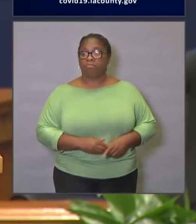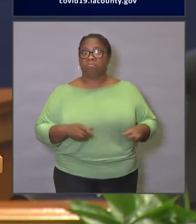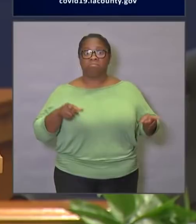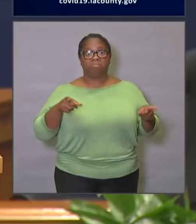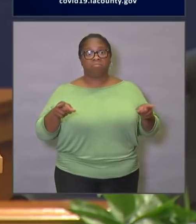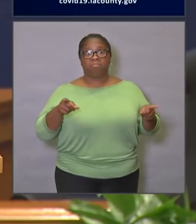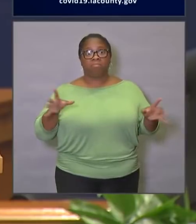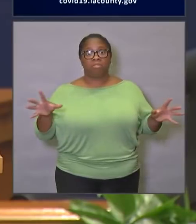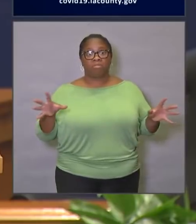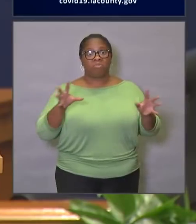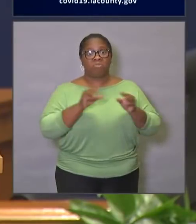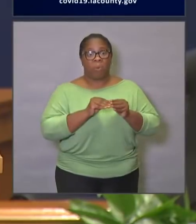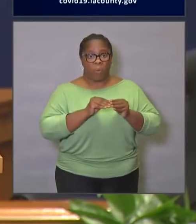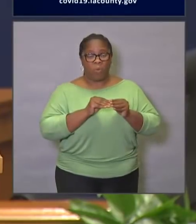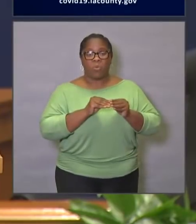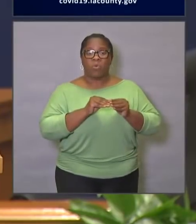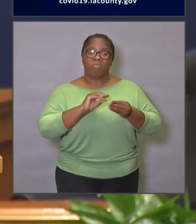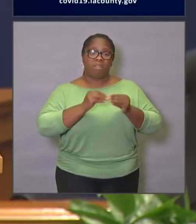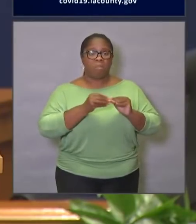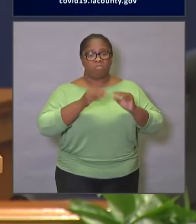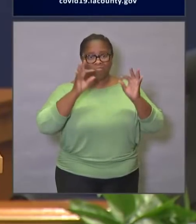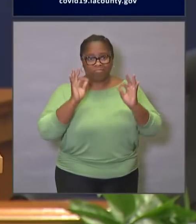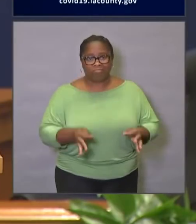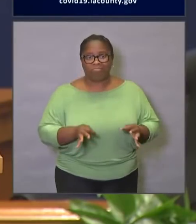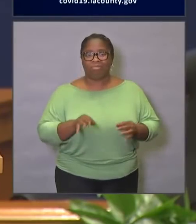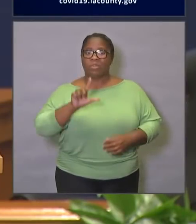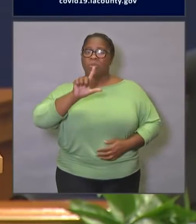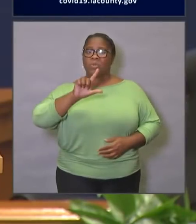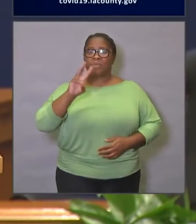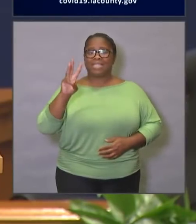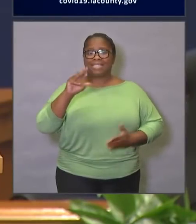confirmed cases in institutional settings is